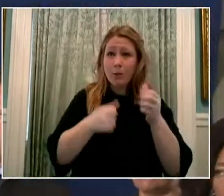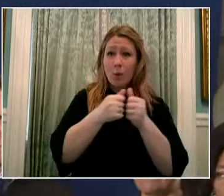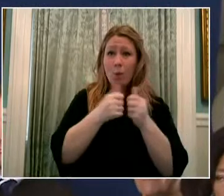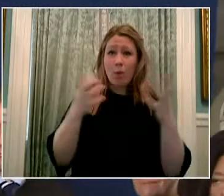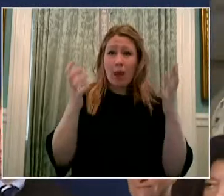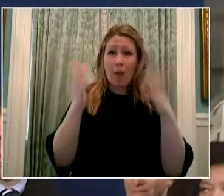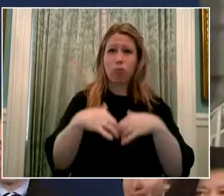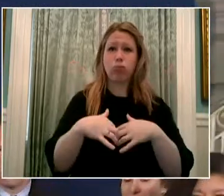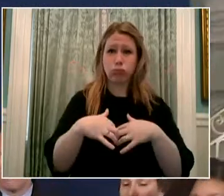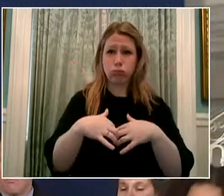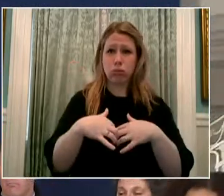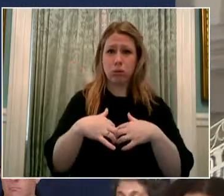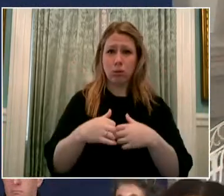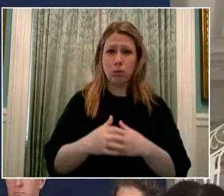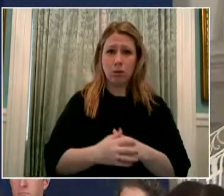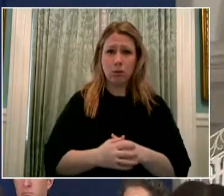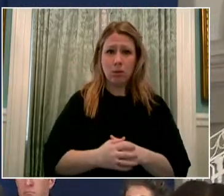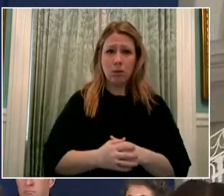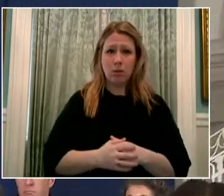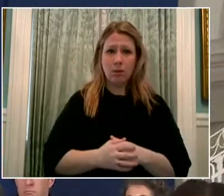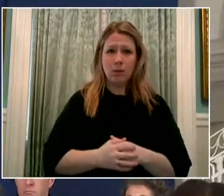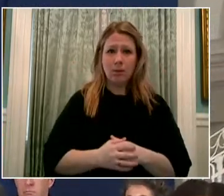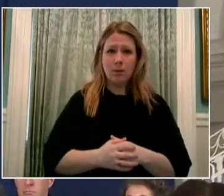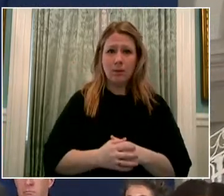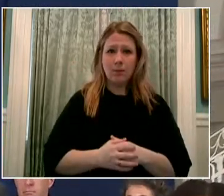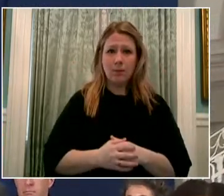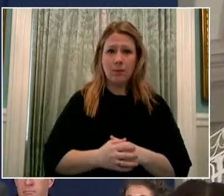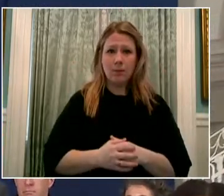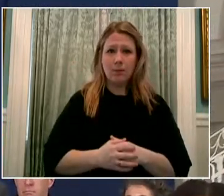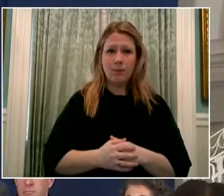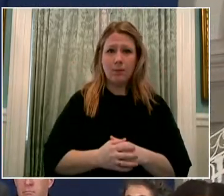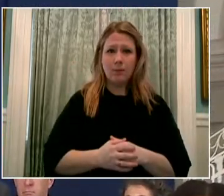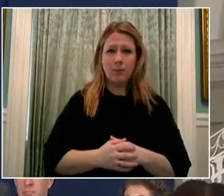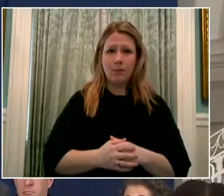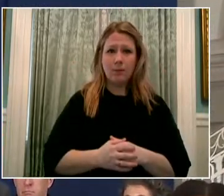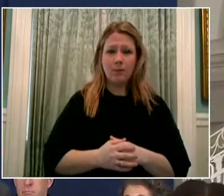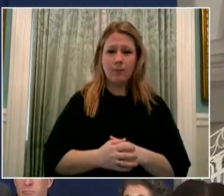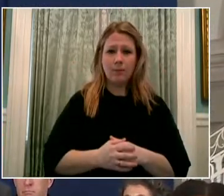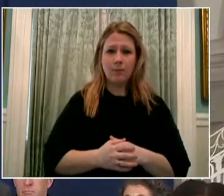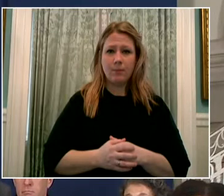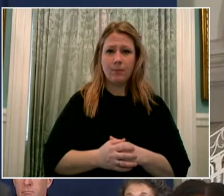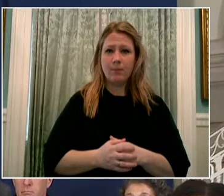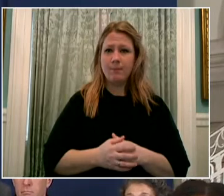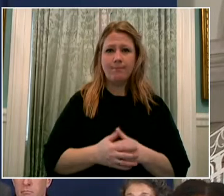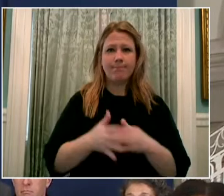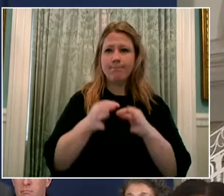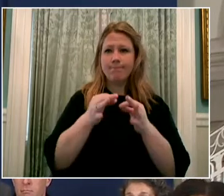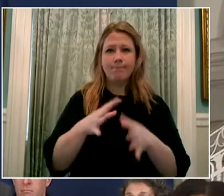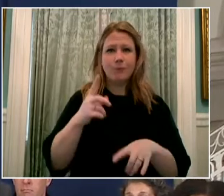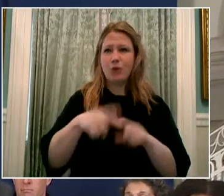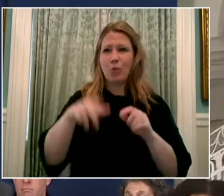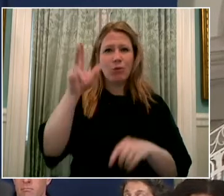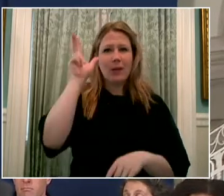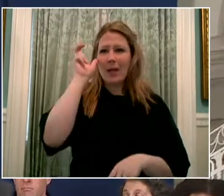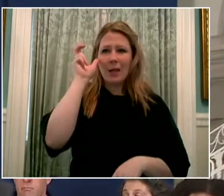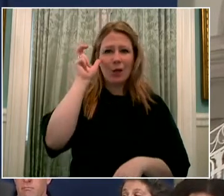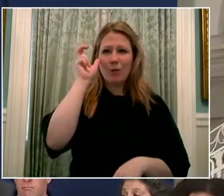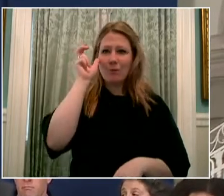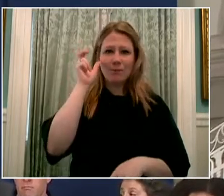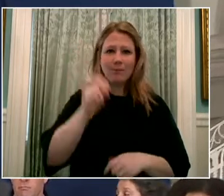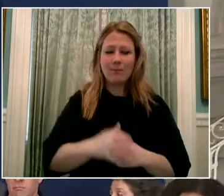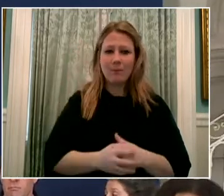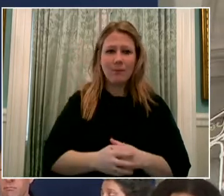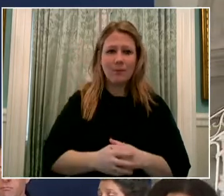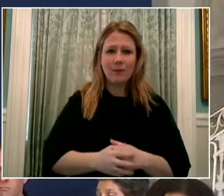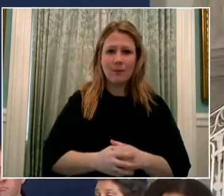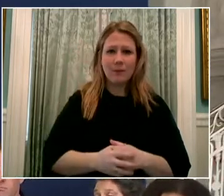This is what we're asking. Okay, in terms of the people we're taking care of. Okay, well, right here,